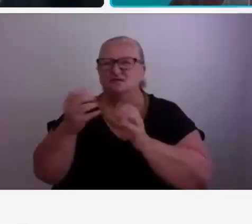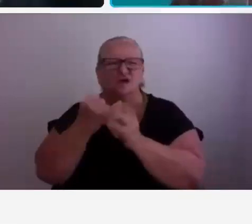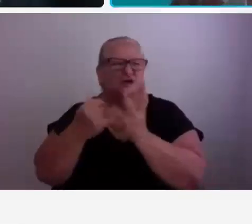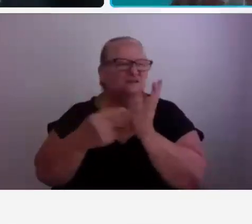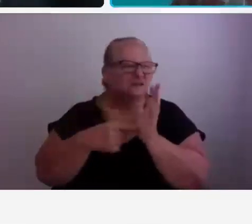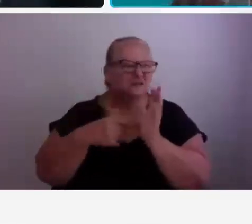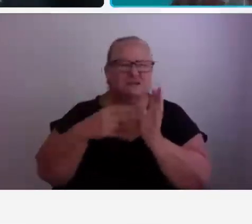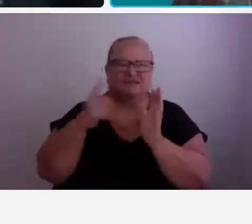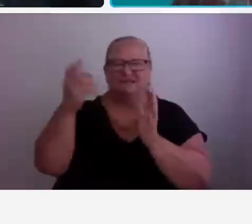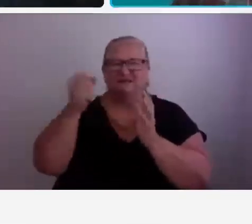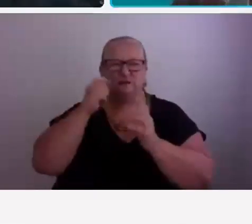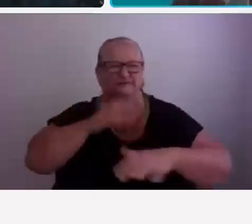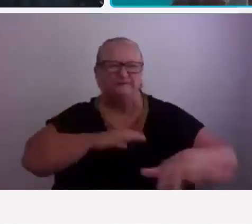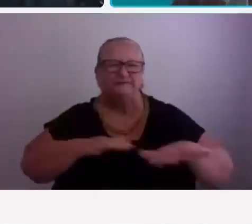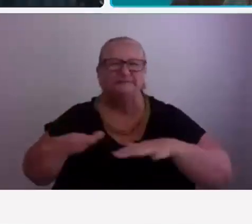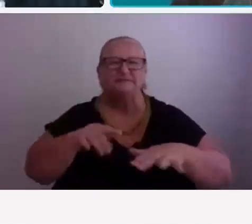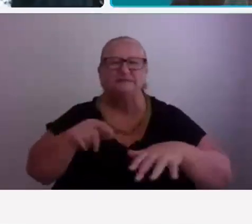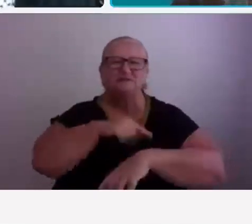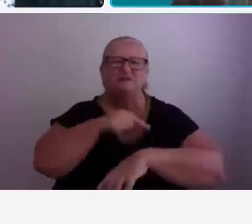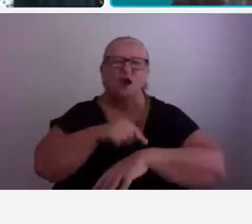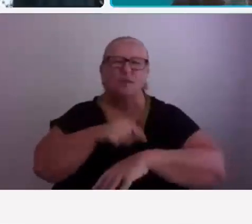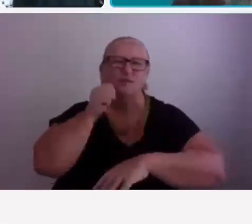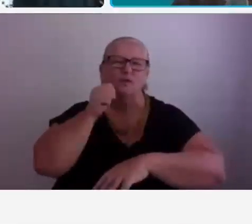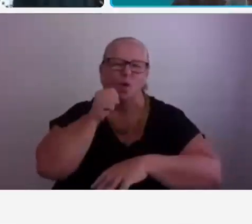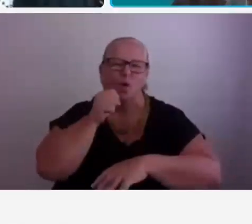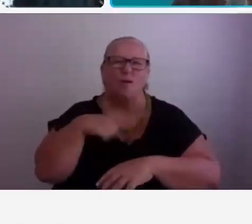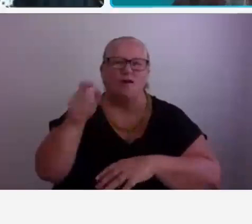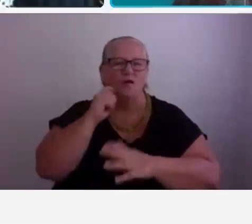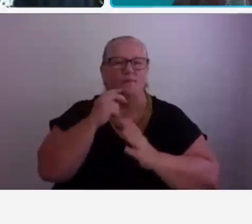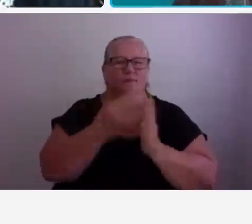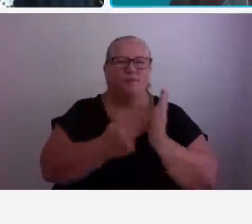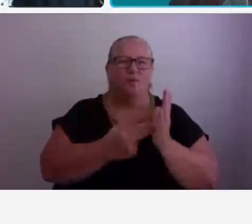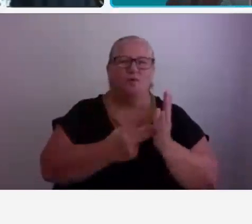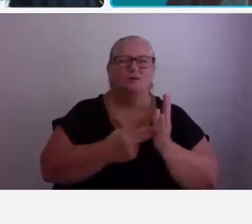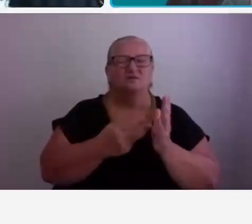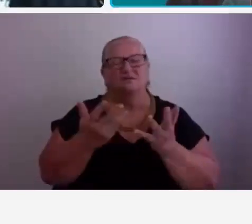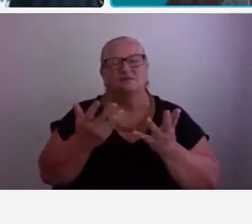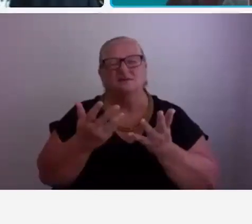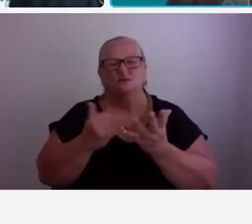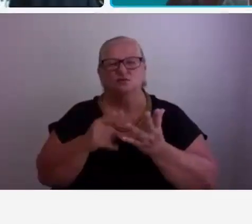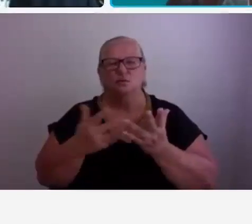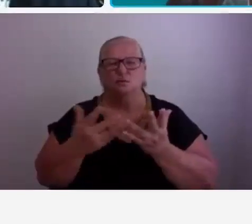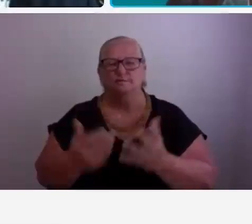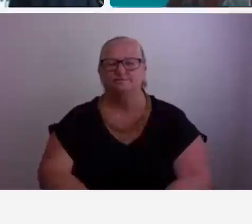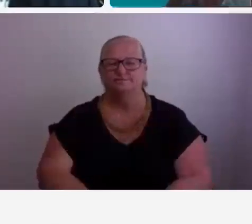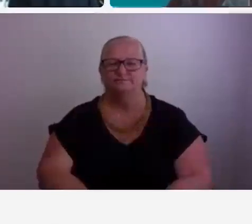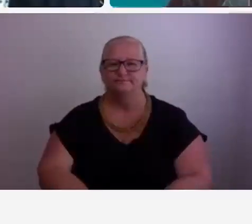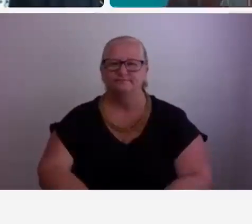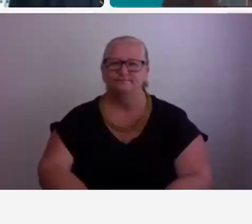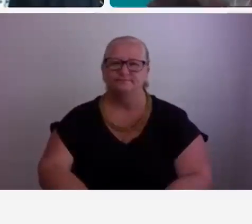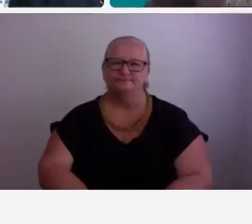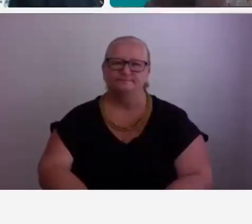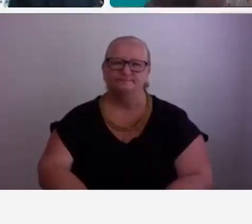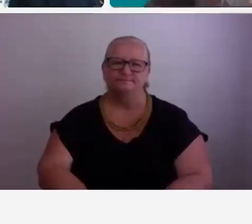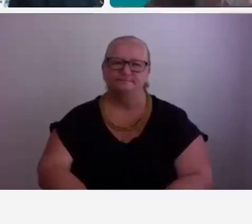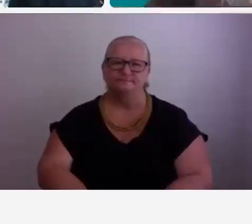of those sorts of things. So that will be reported by us at the same time that we release the report, release the template.